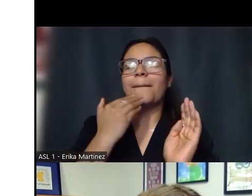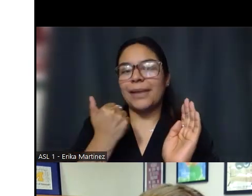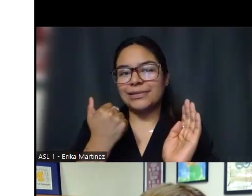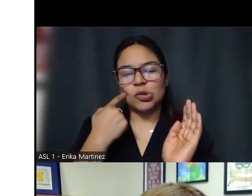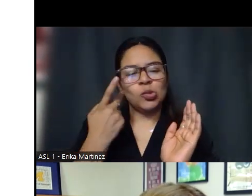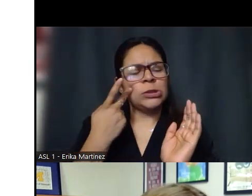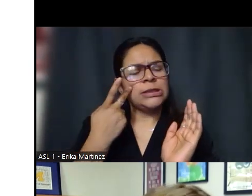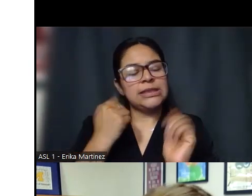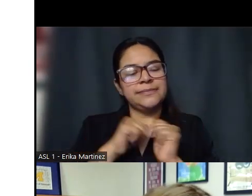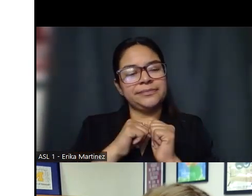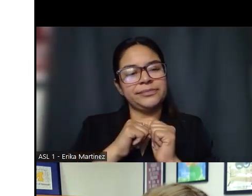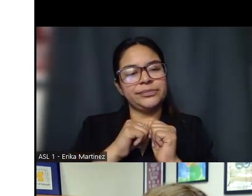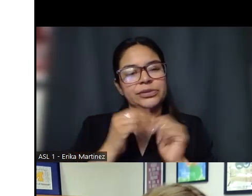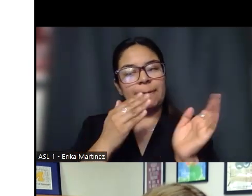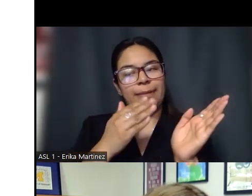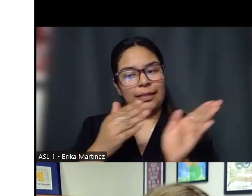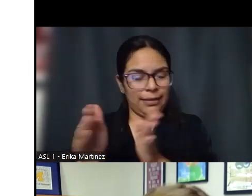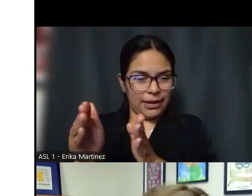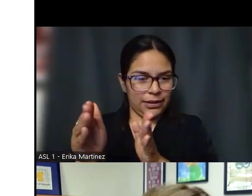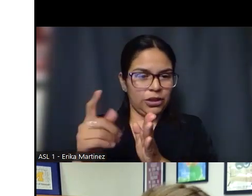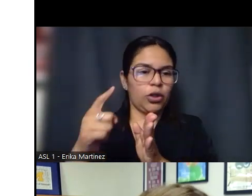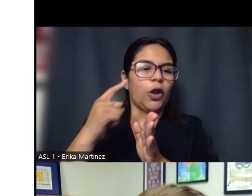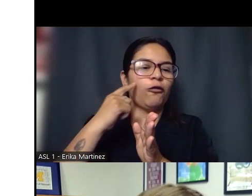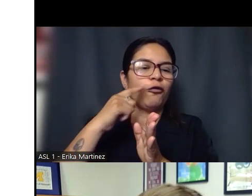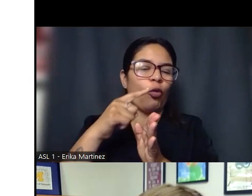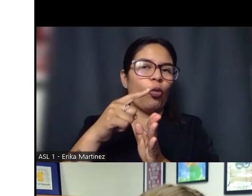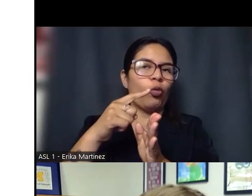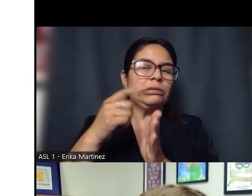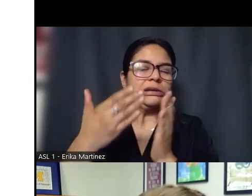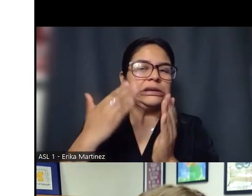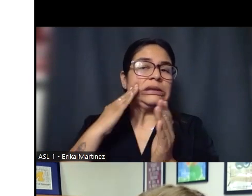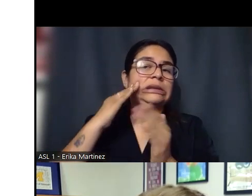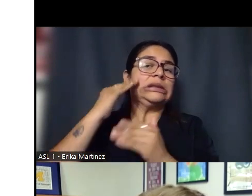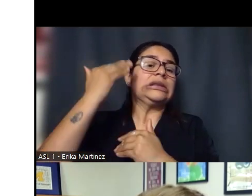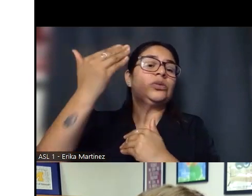at planning for eventual cuts. Next slide.